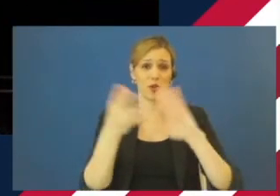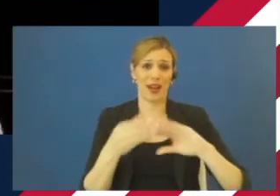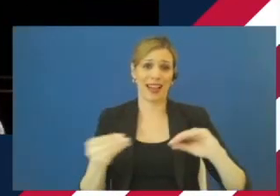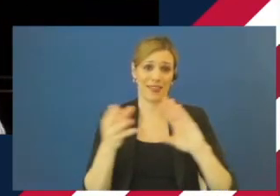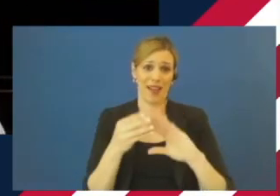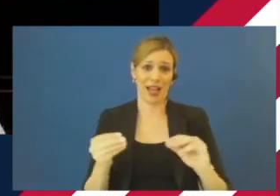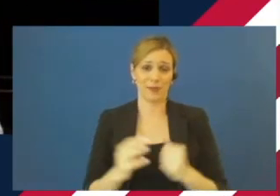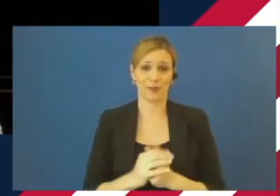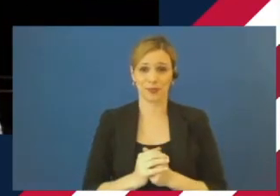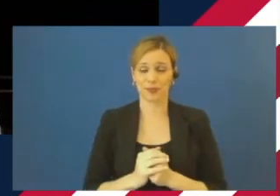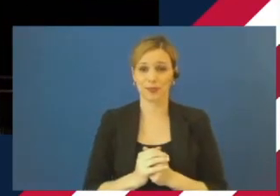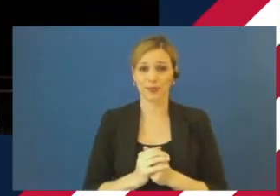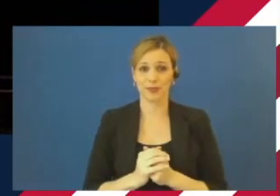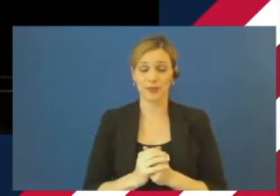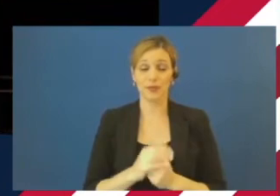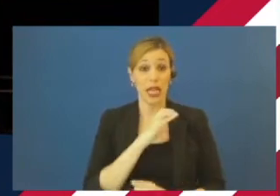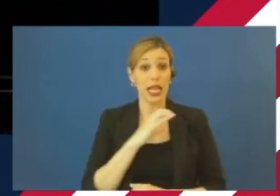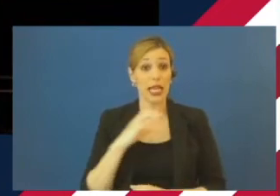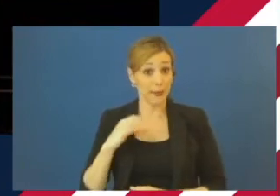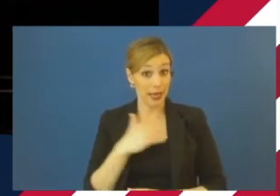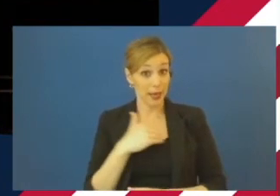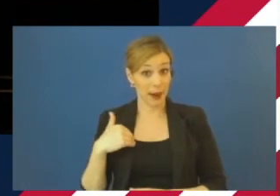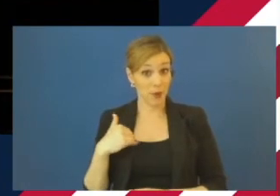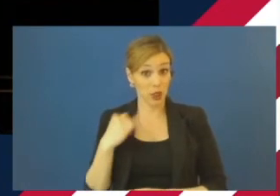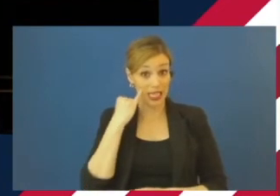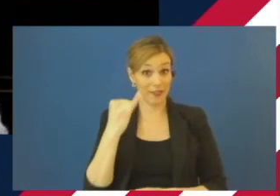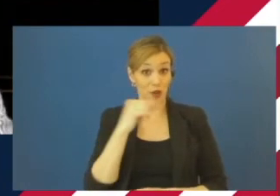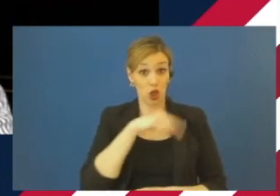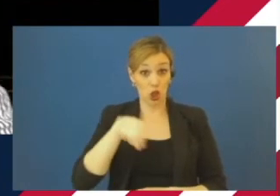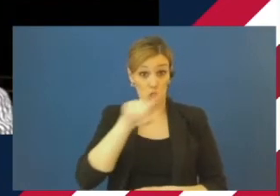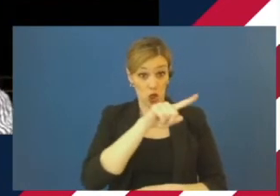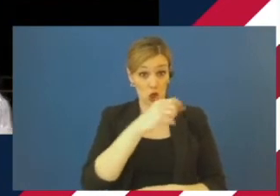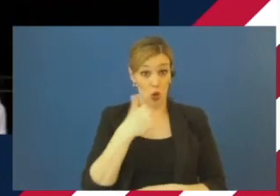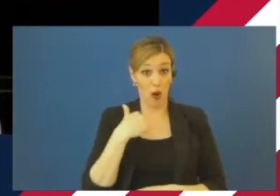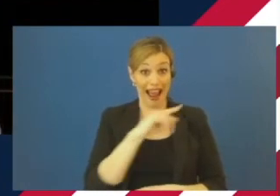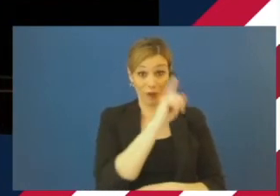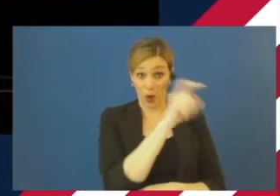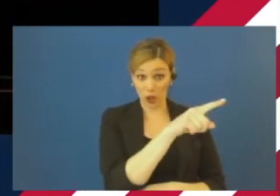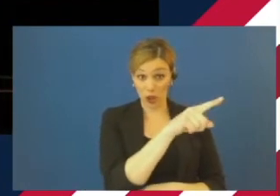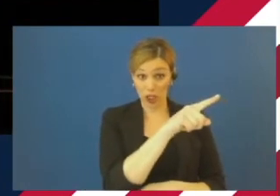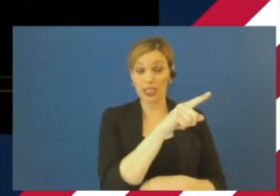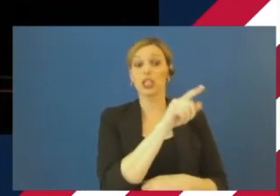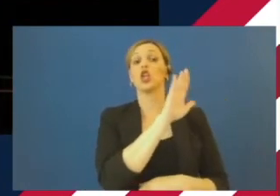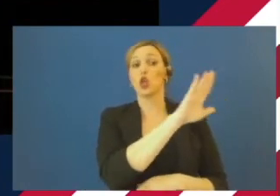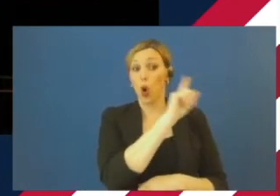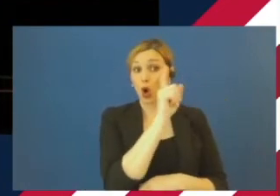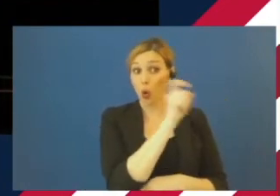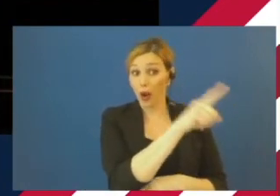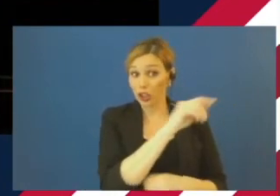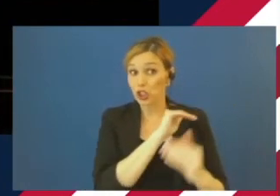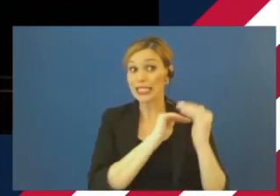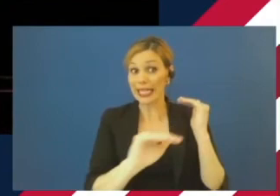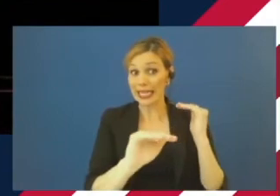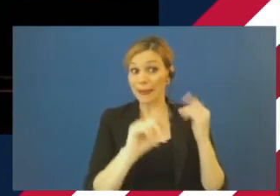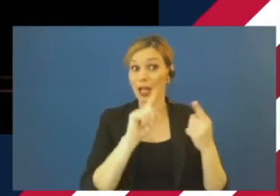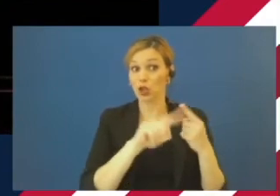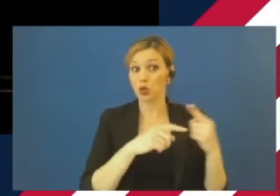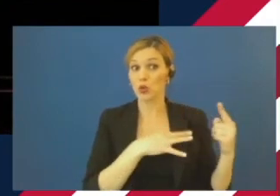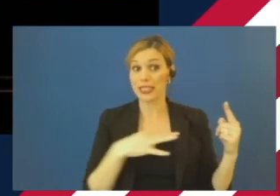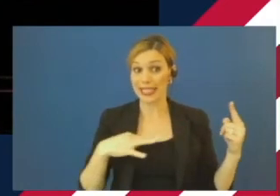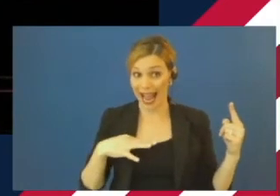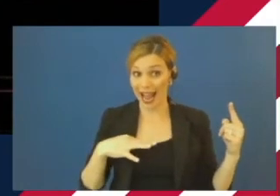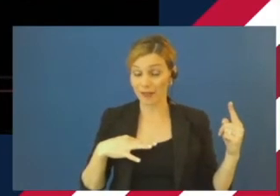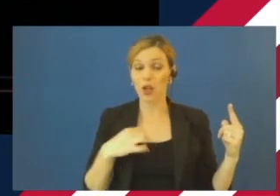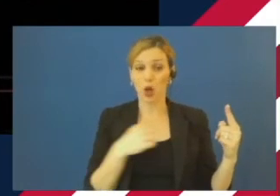And committee members, again, if you have questions for Ms. O'Brien, please email those questions to our staff, and we will be sure to